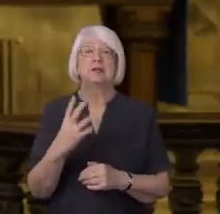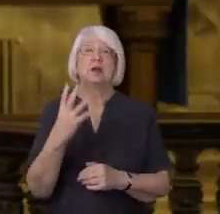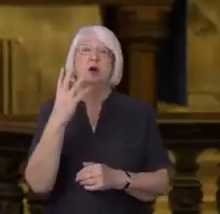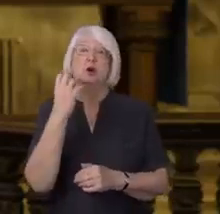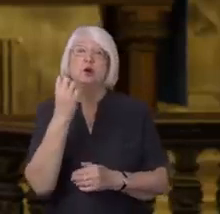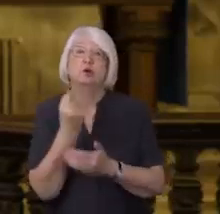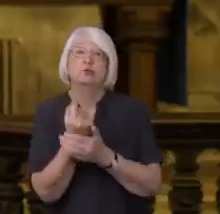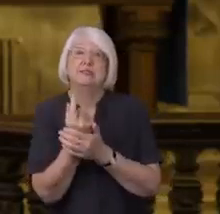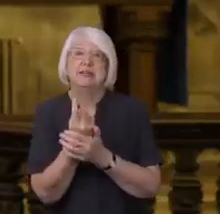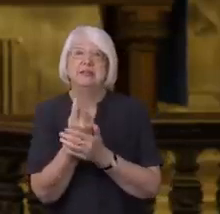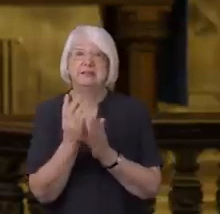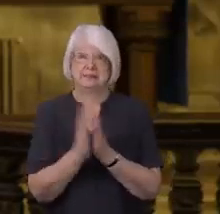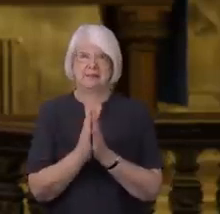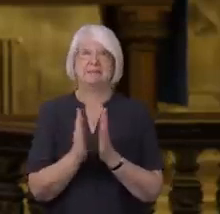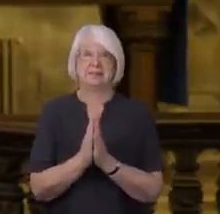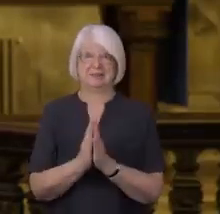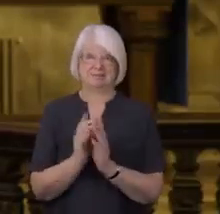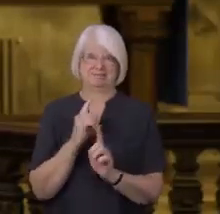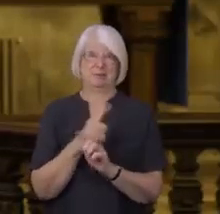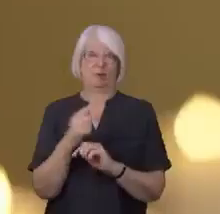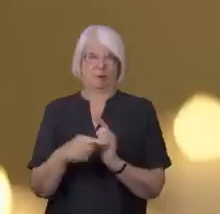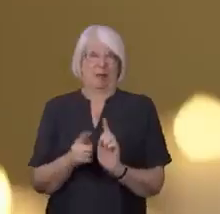say about that.